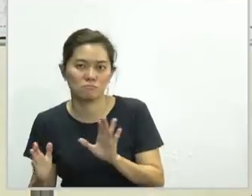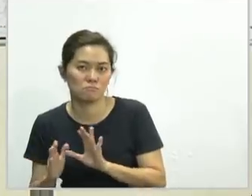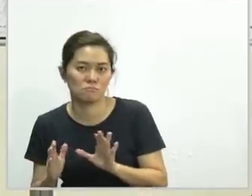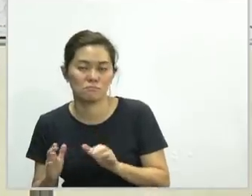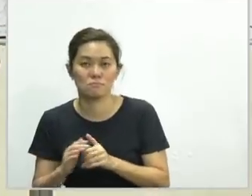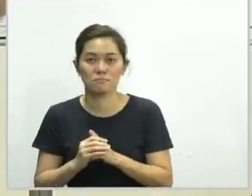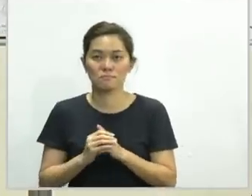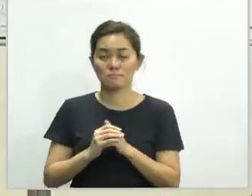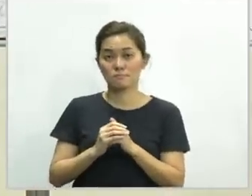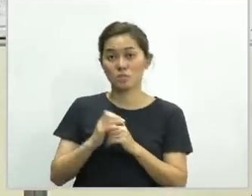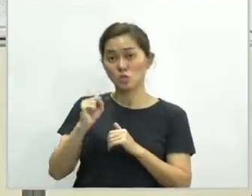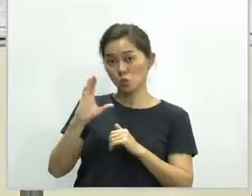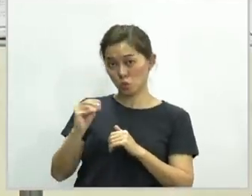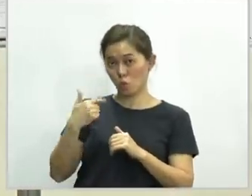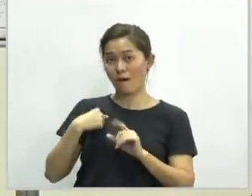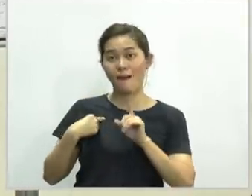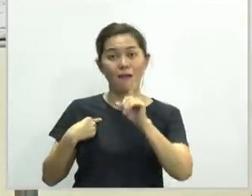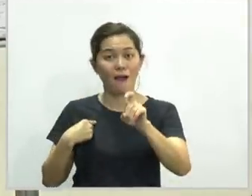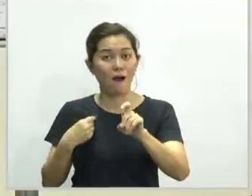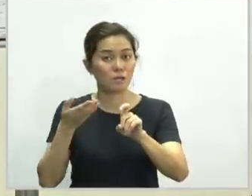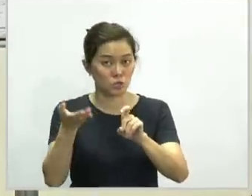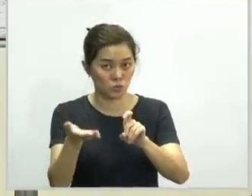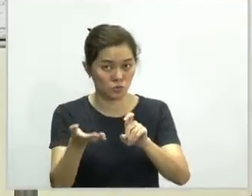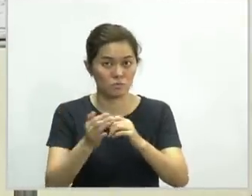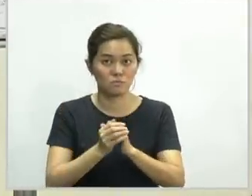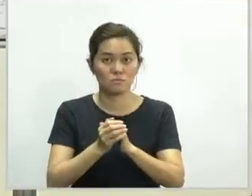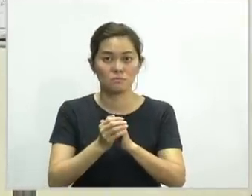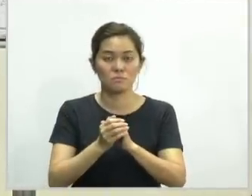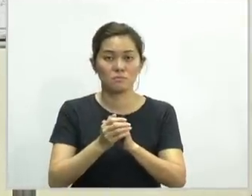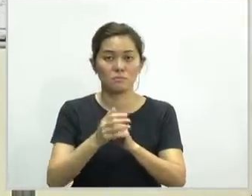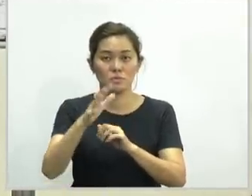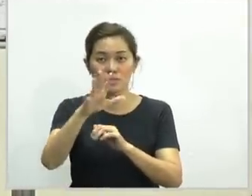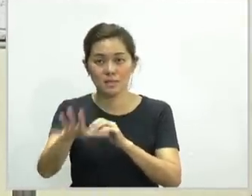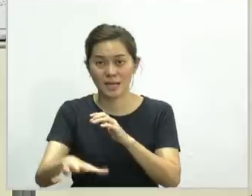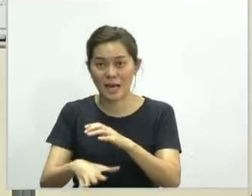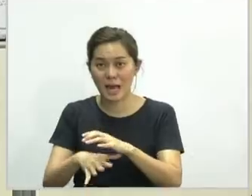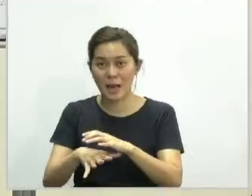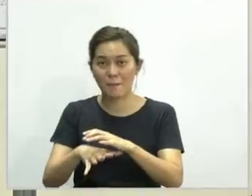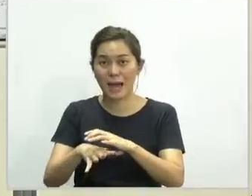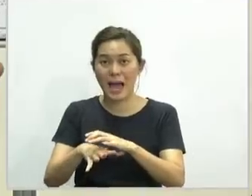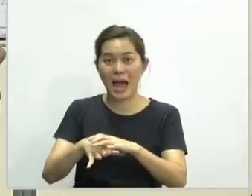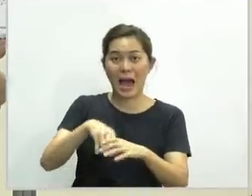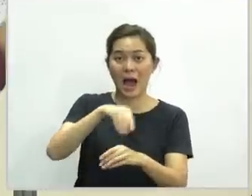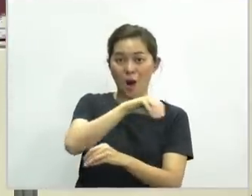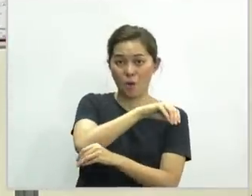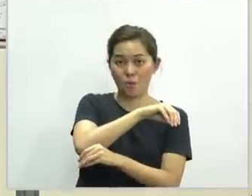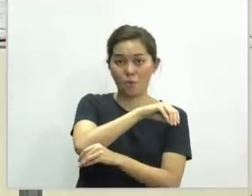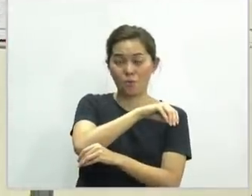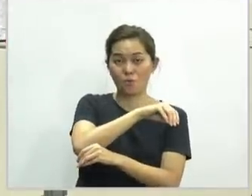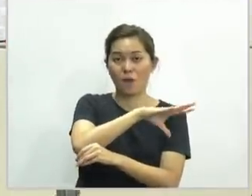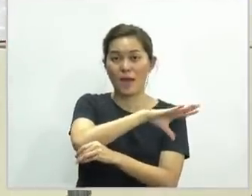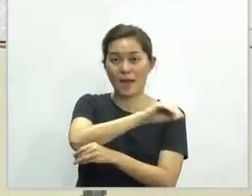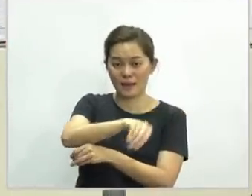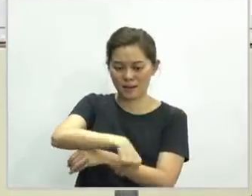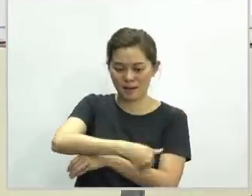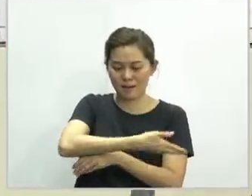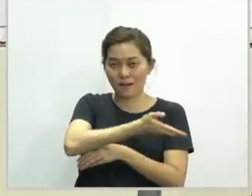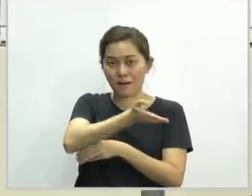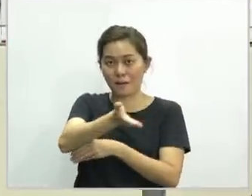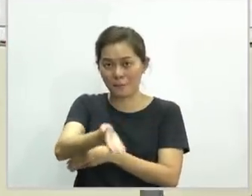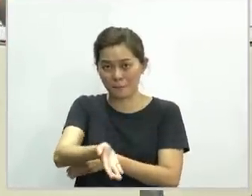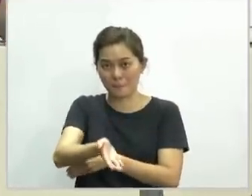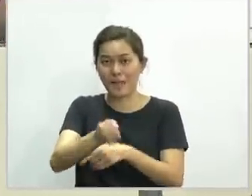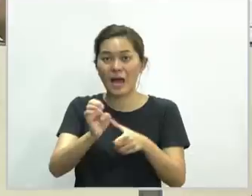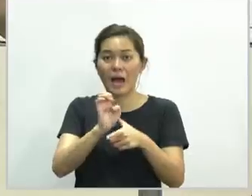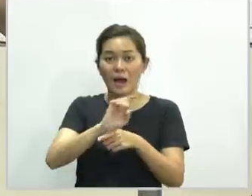life. So I'm going to ask you to get out from your seat and come.